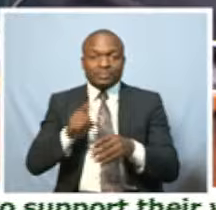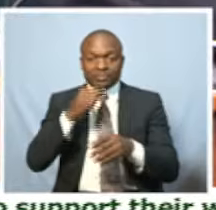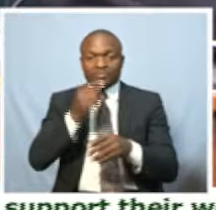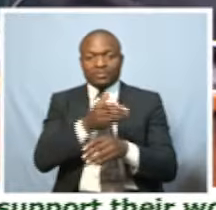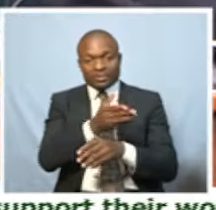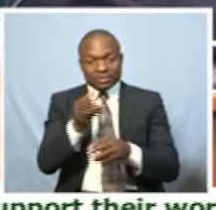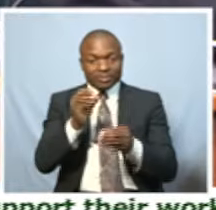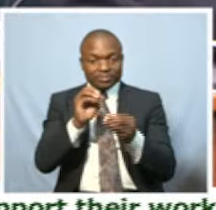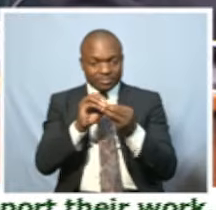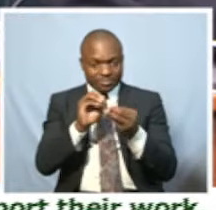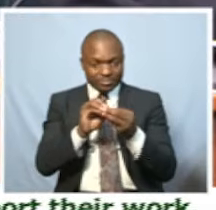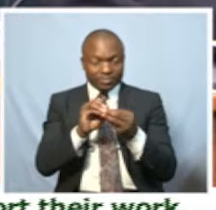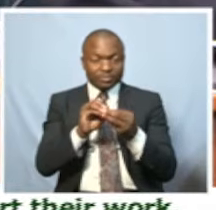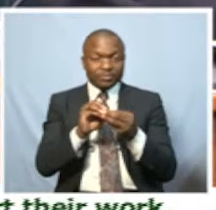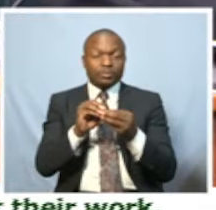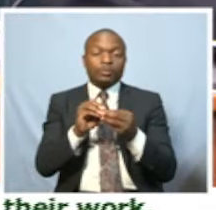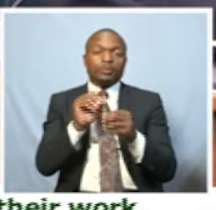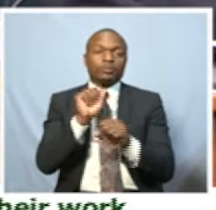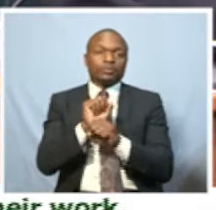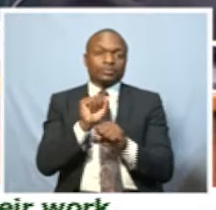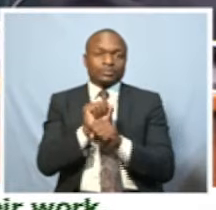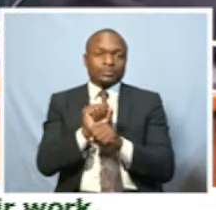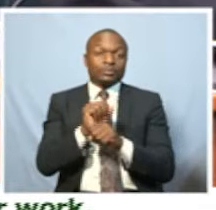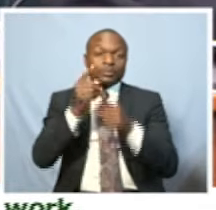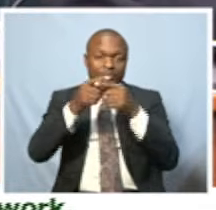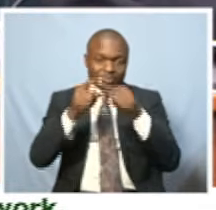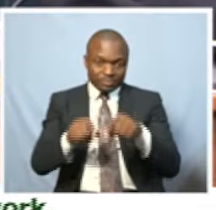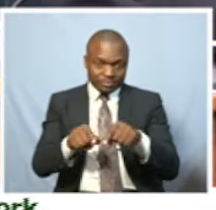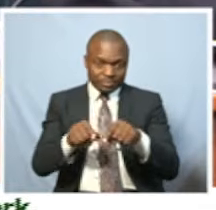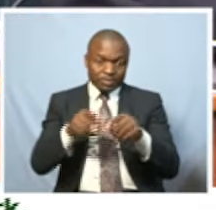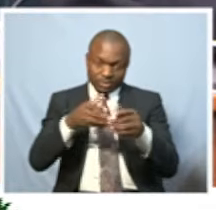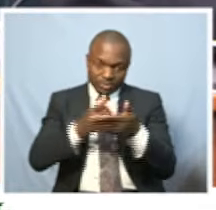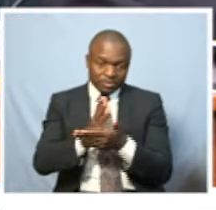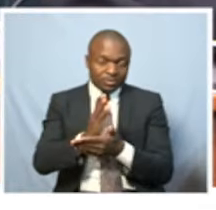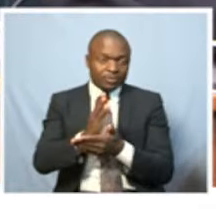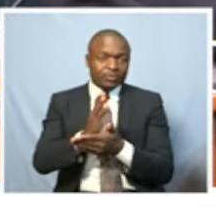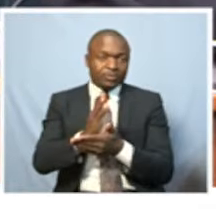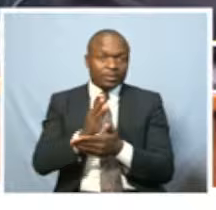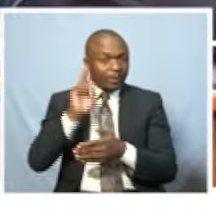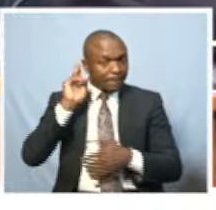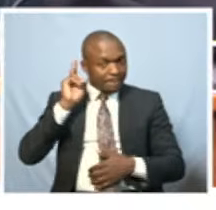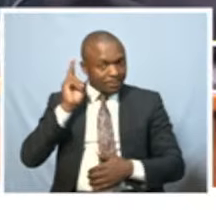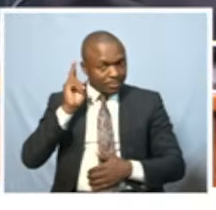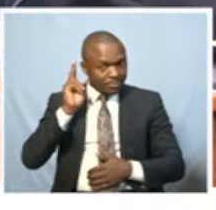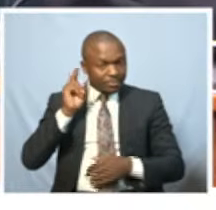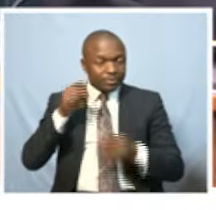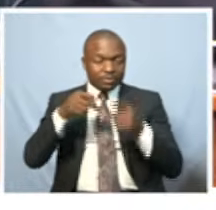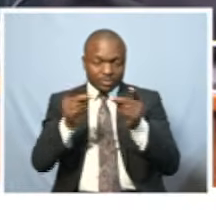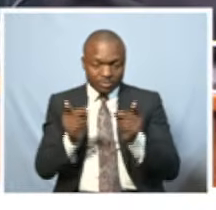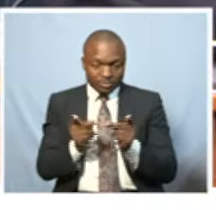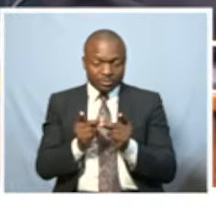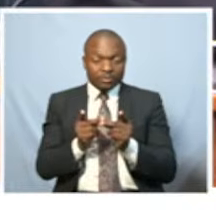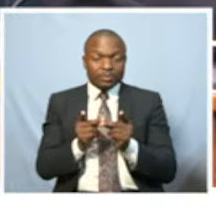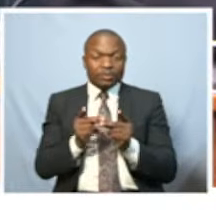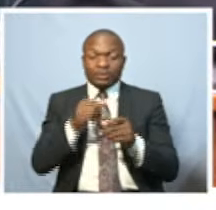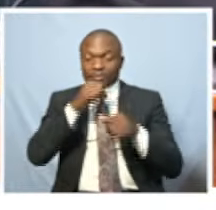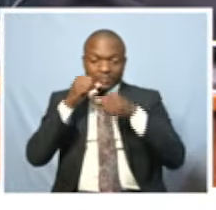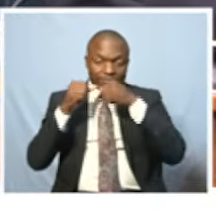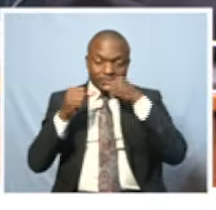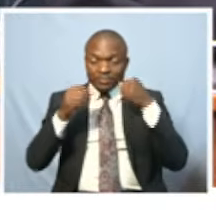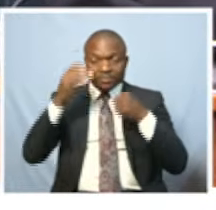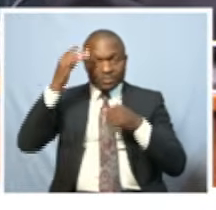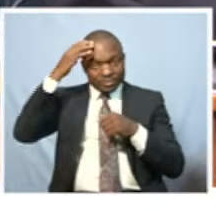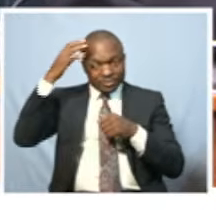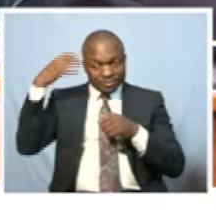a lot of effort that has gone on to correct the historical position where our camp officers,